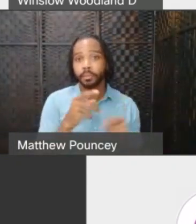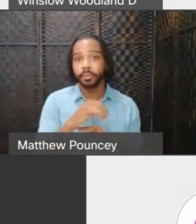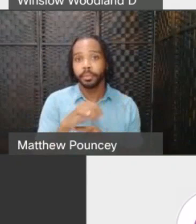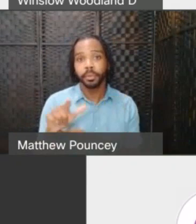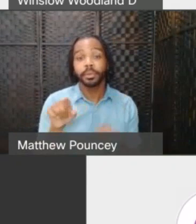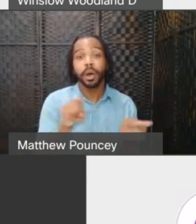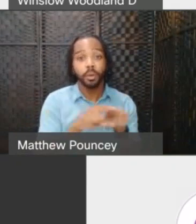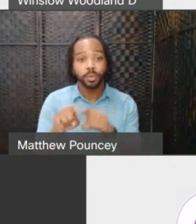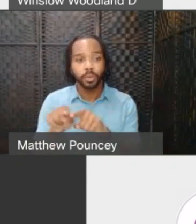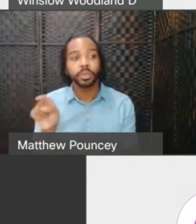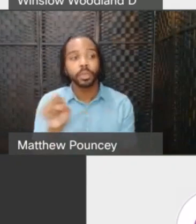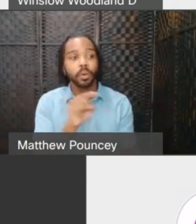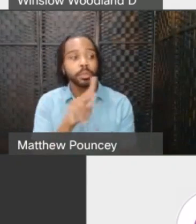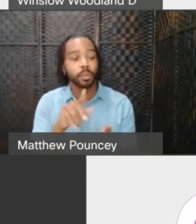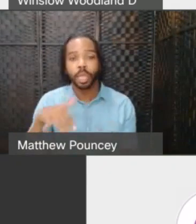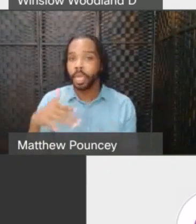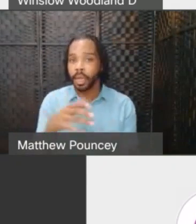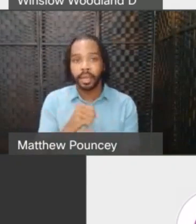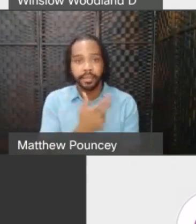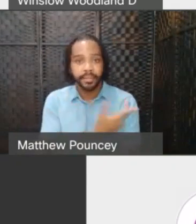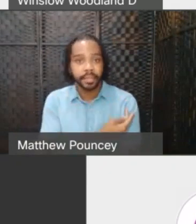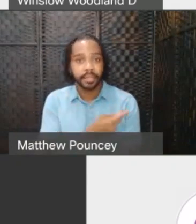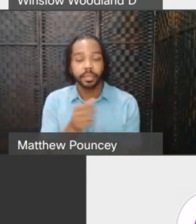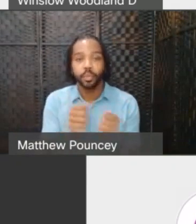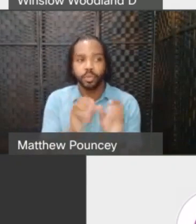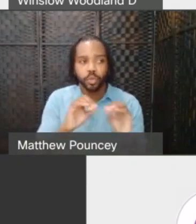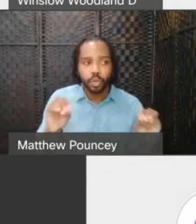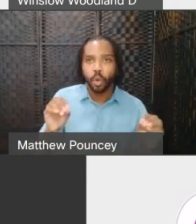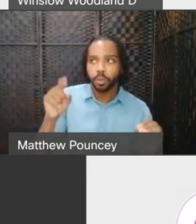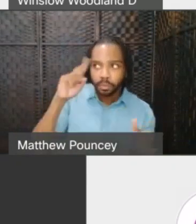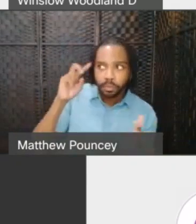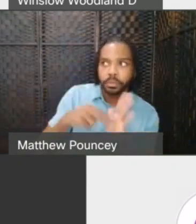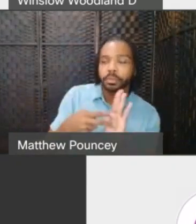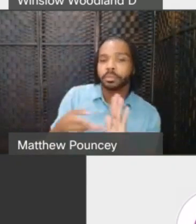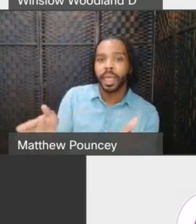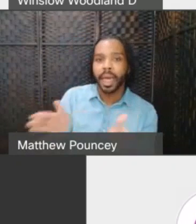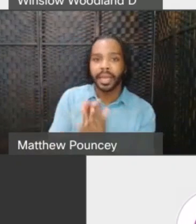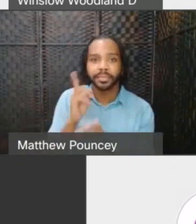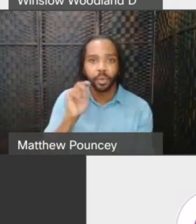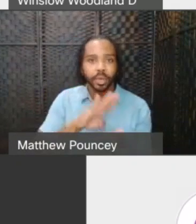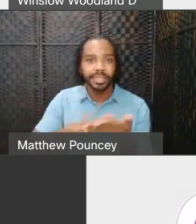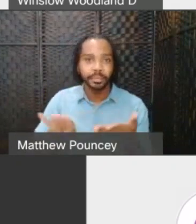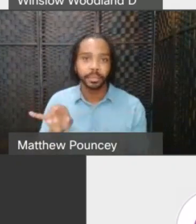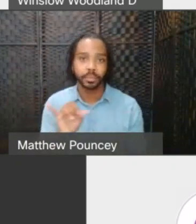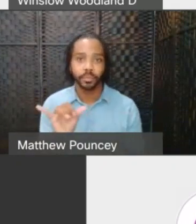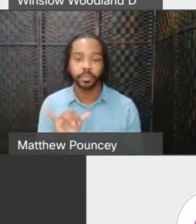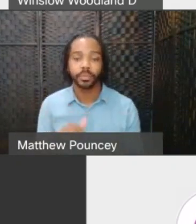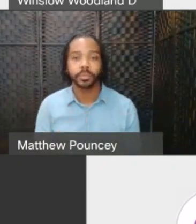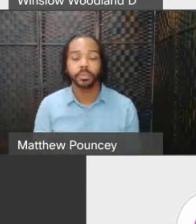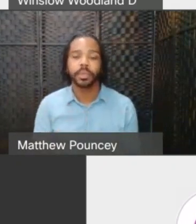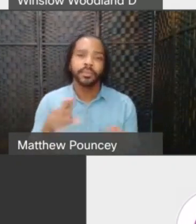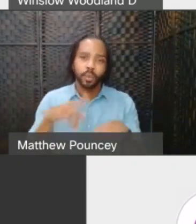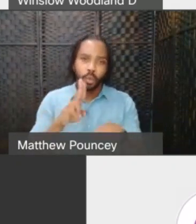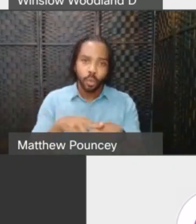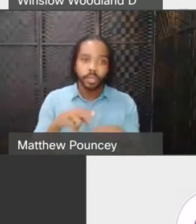those that are not vaccinated and with no intention of asking for an exemption. Of course,